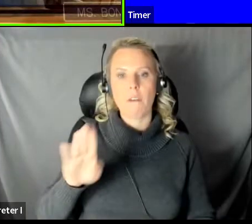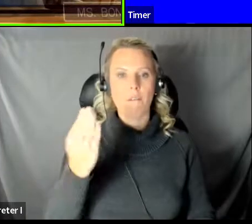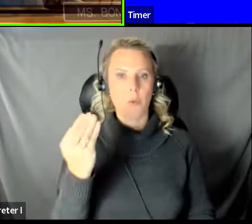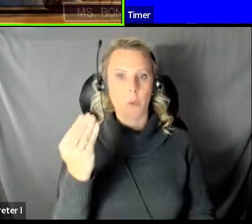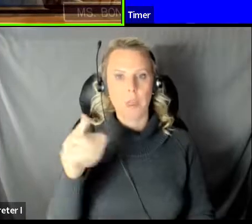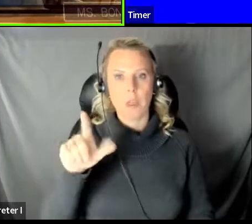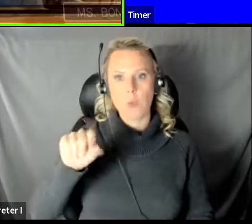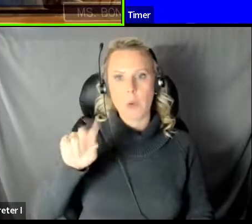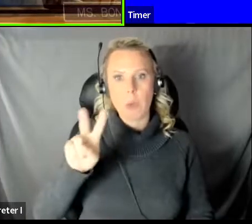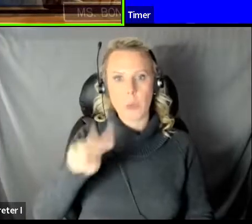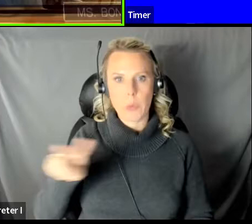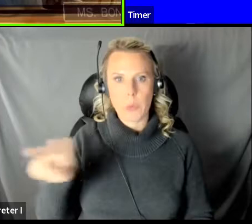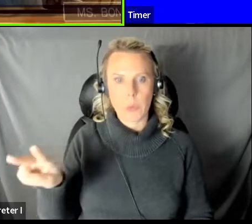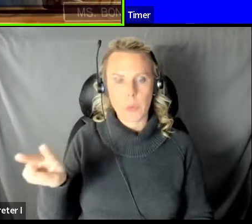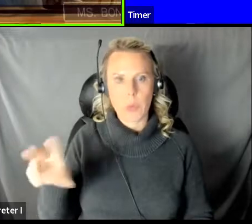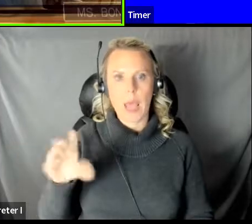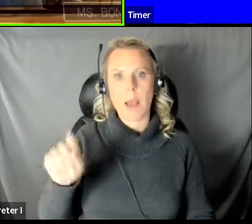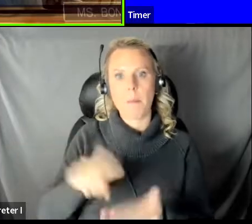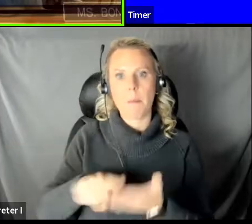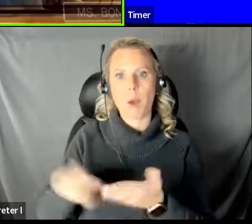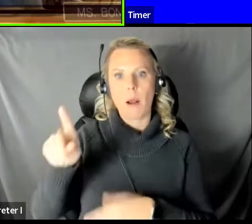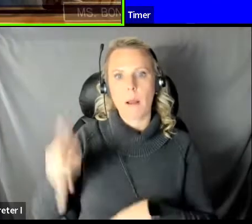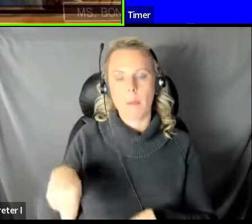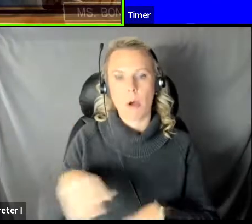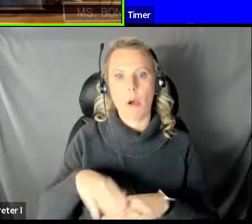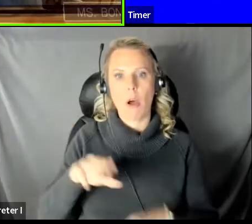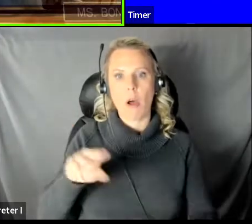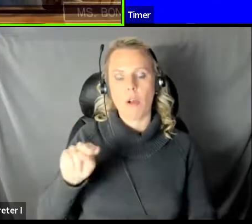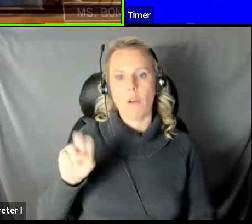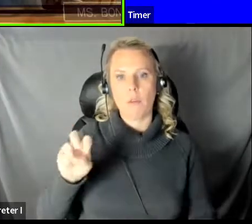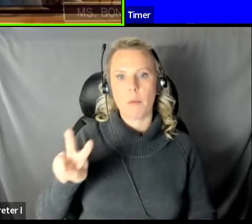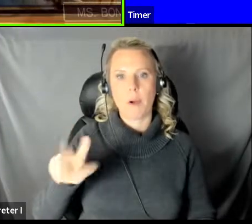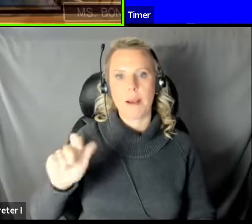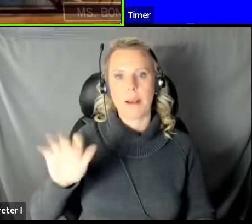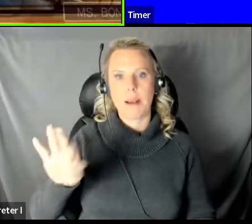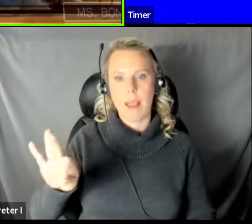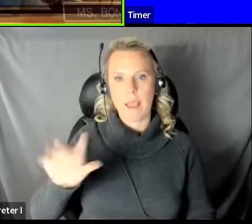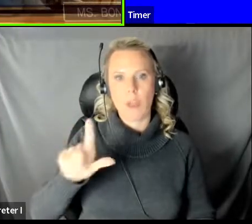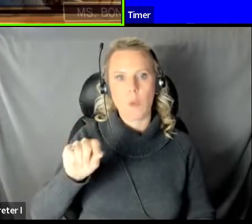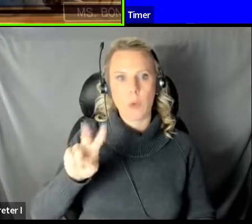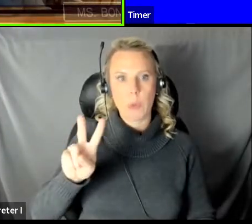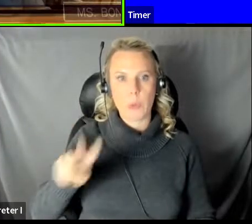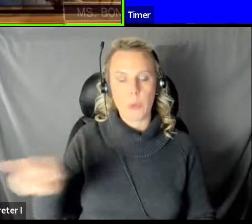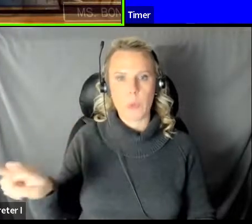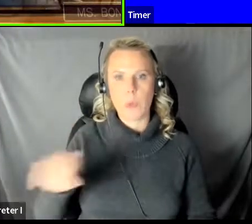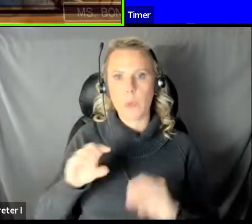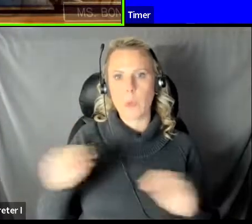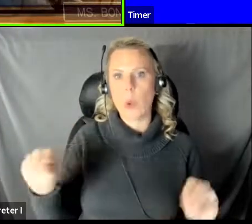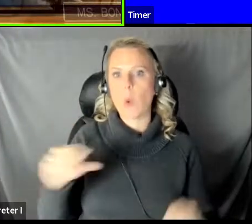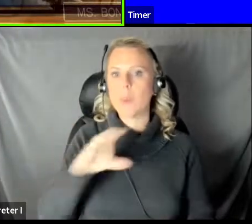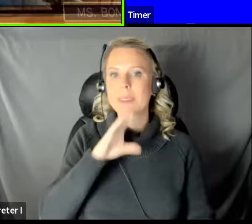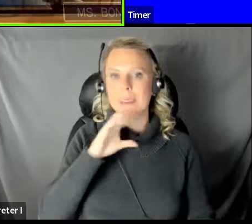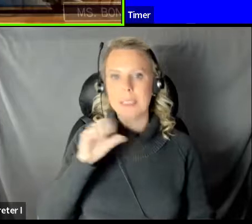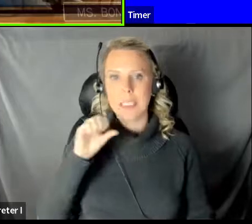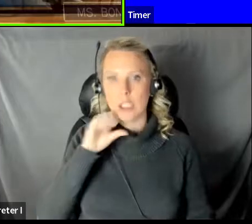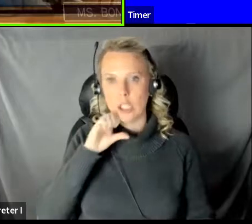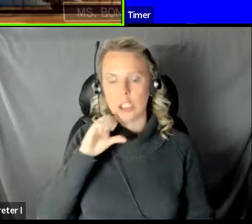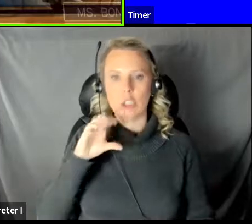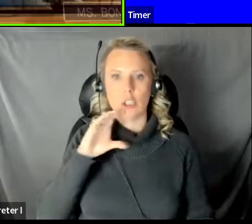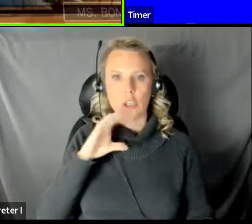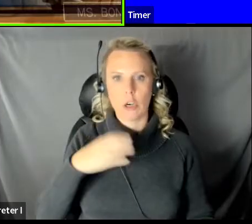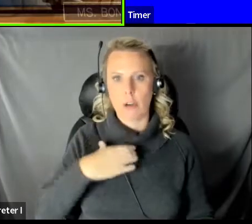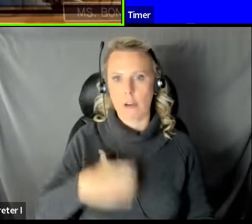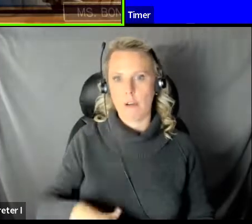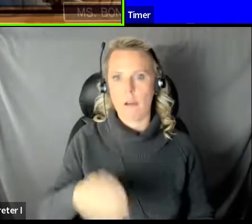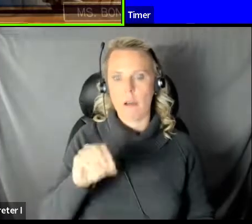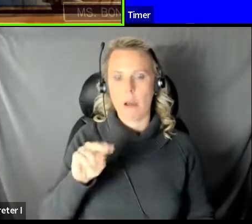14th, 2022, and a markup on November 9th, 2022. The No Senior Hungry Omnibus Amendment